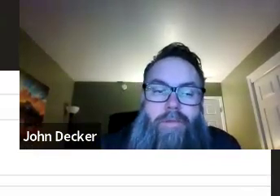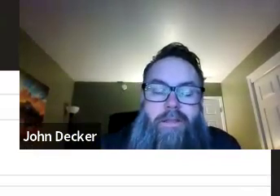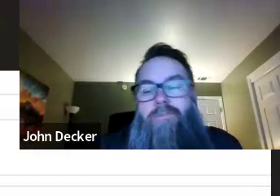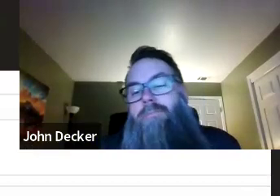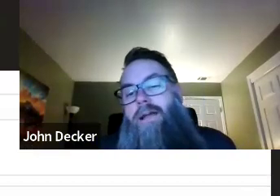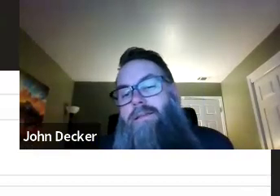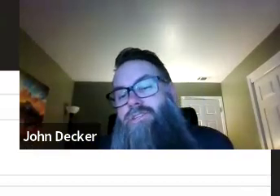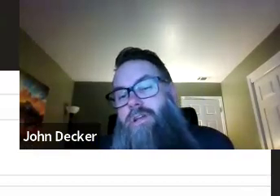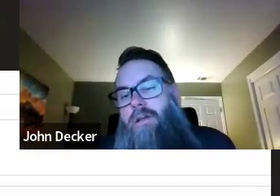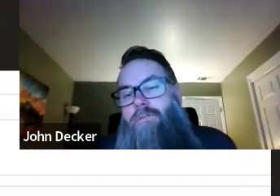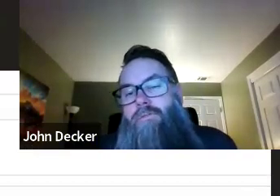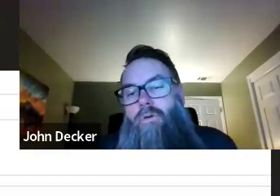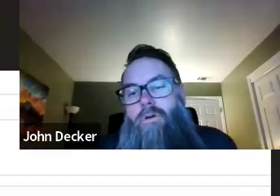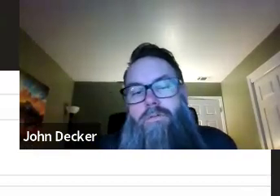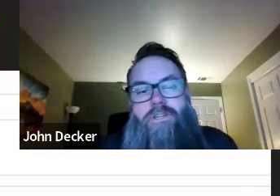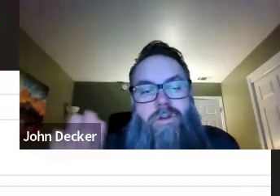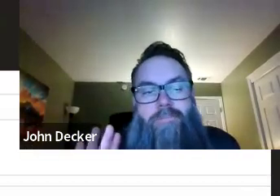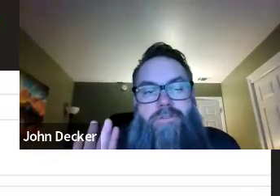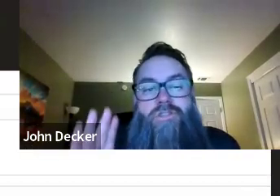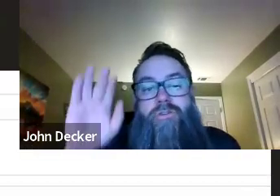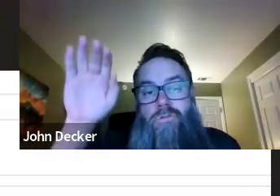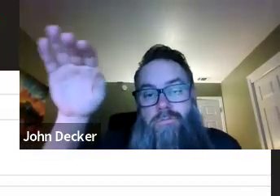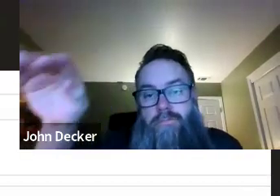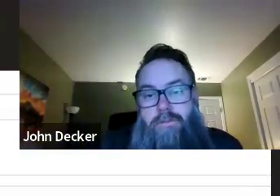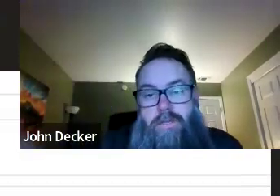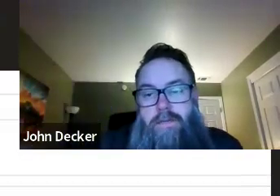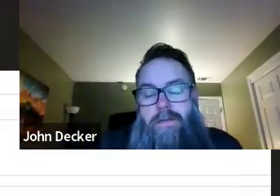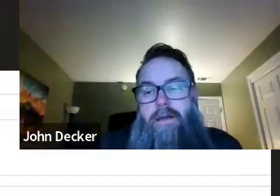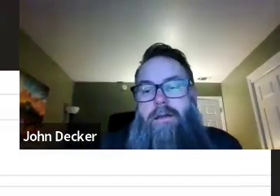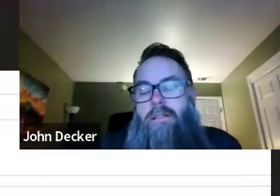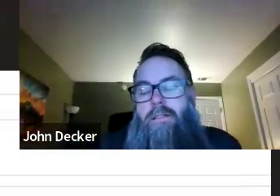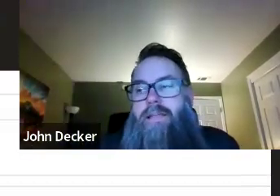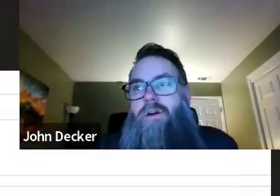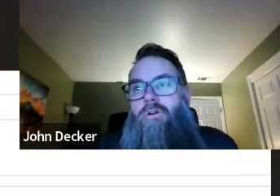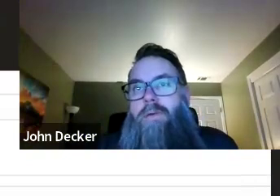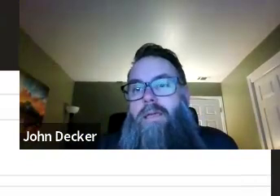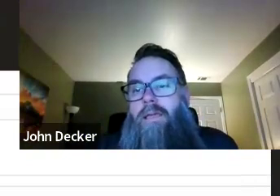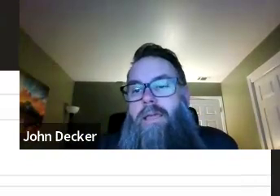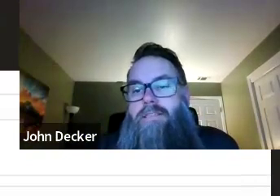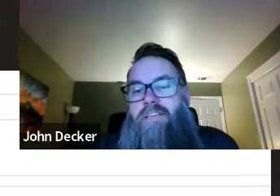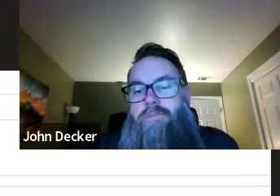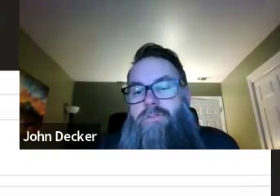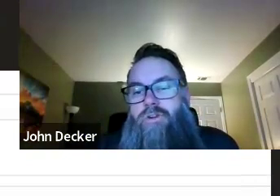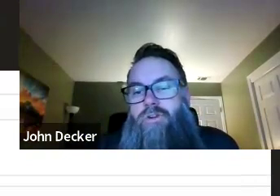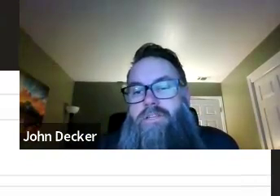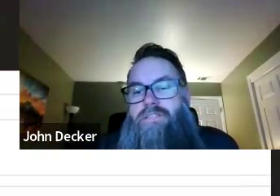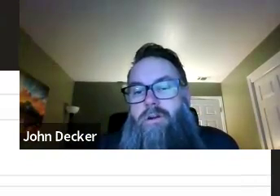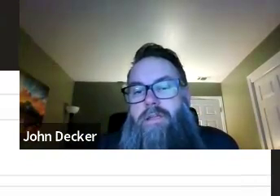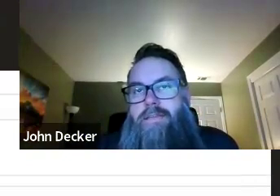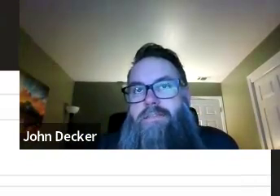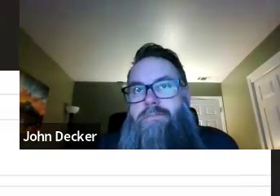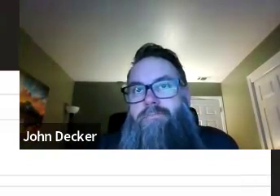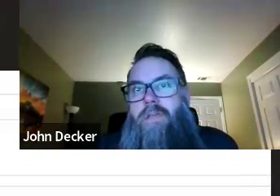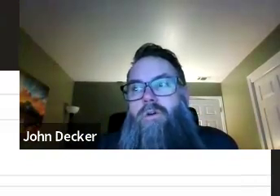we have also allowed billing for mileage for the trip to the client's home in some of those